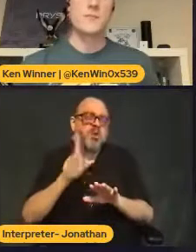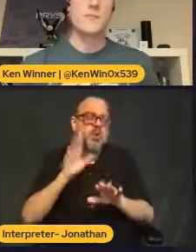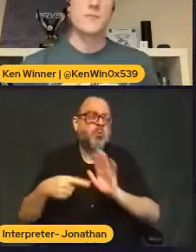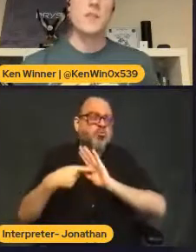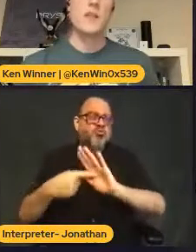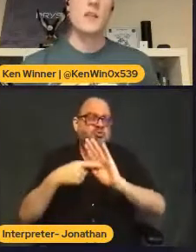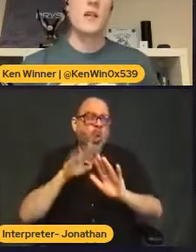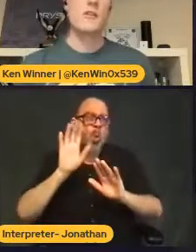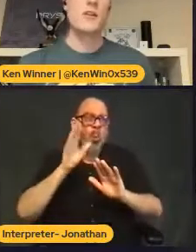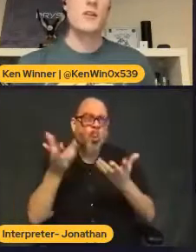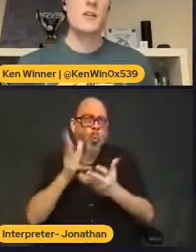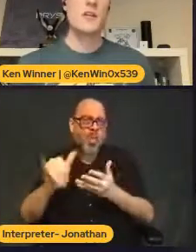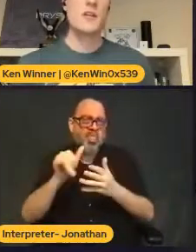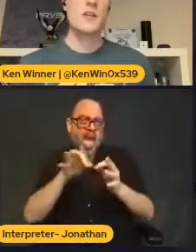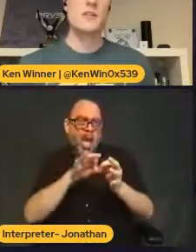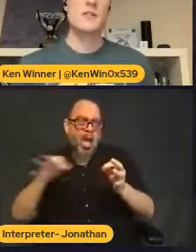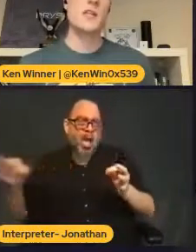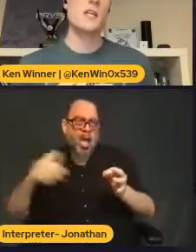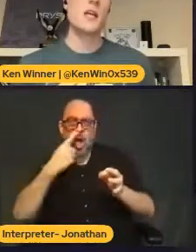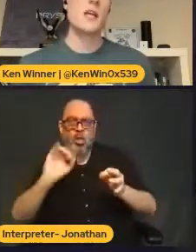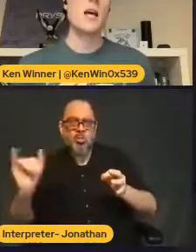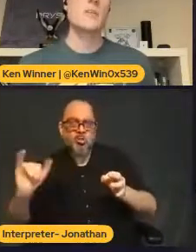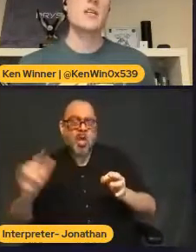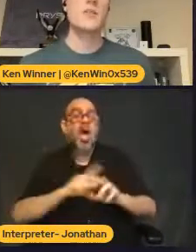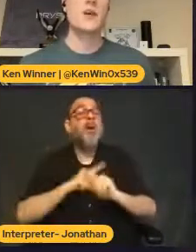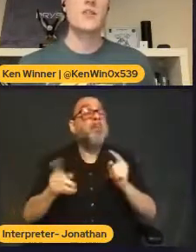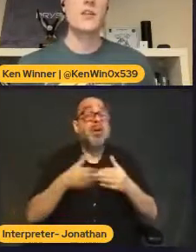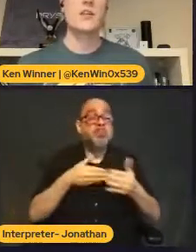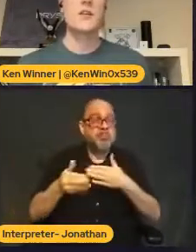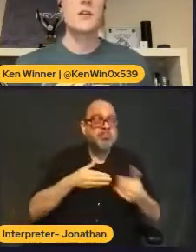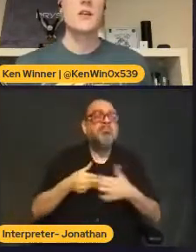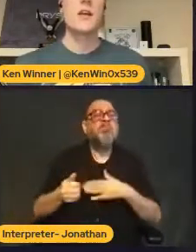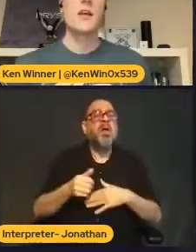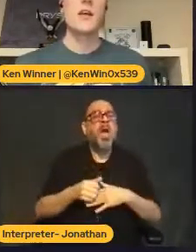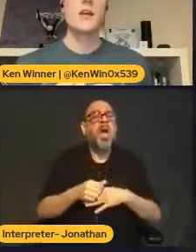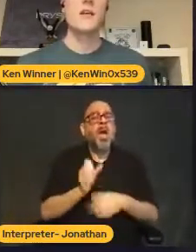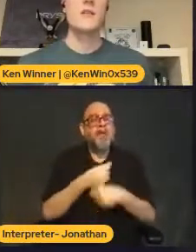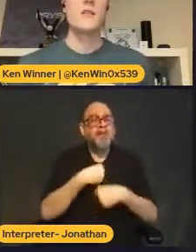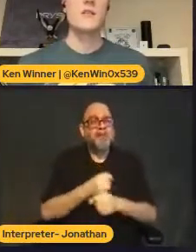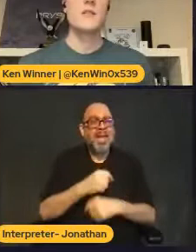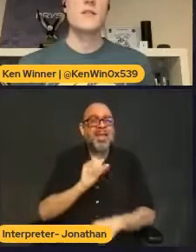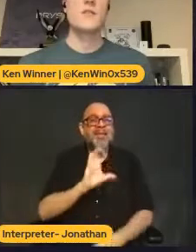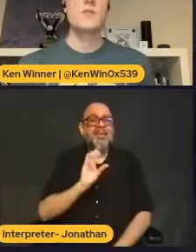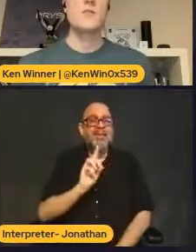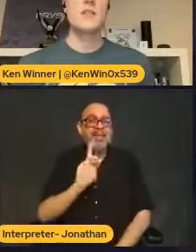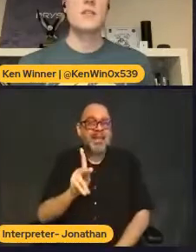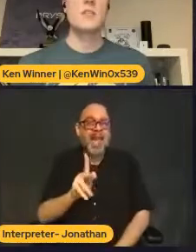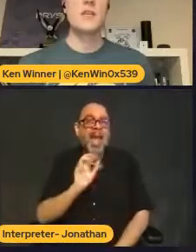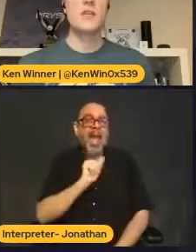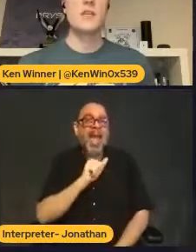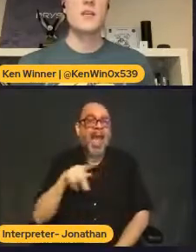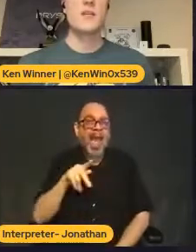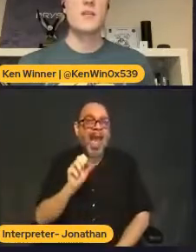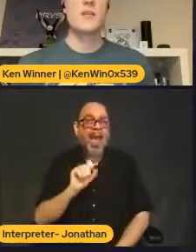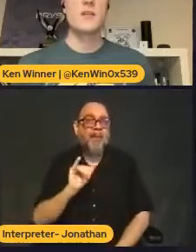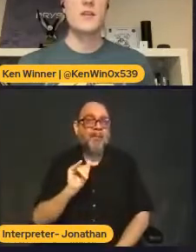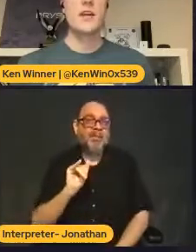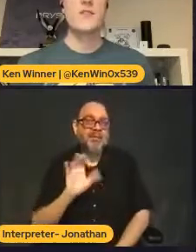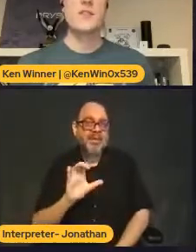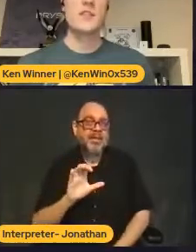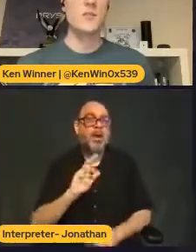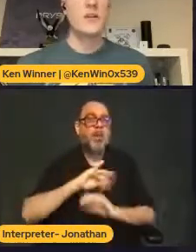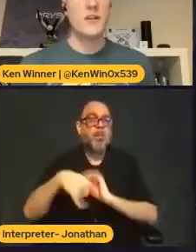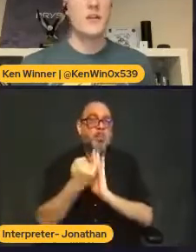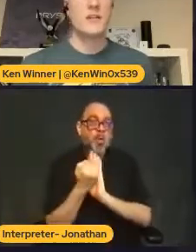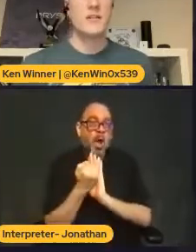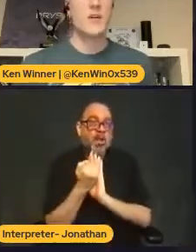So then I created the CDK appsync project. And this was meant to be